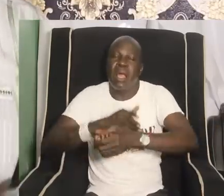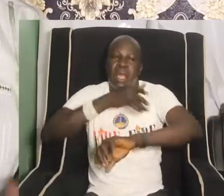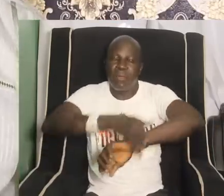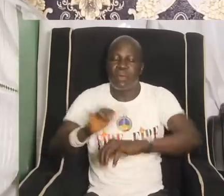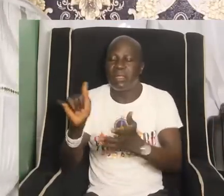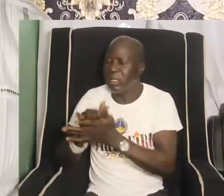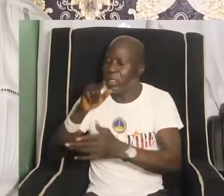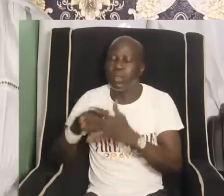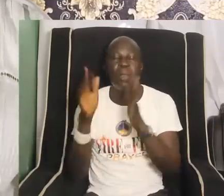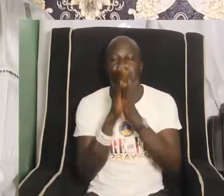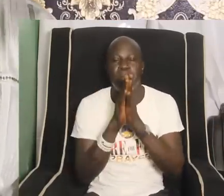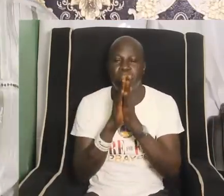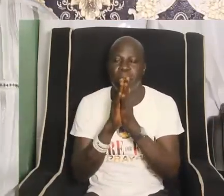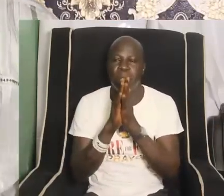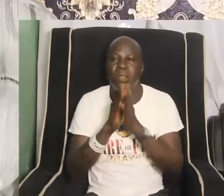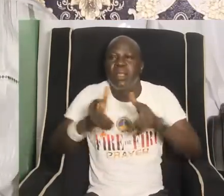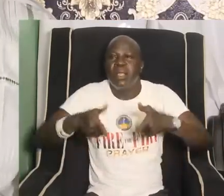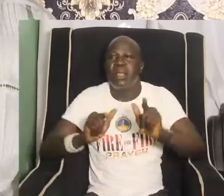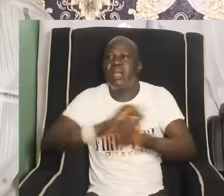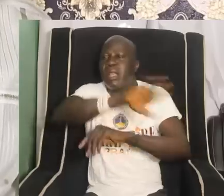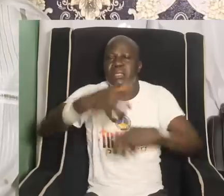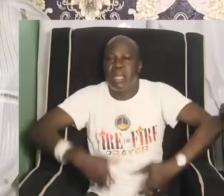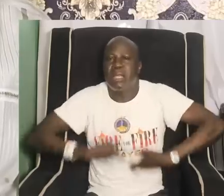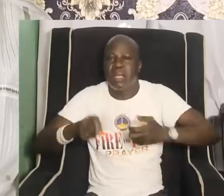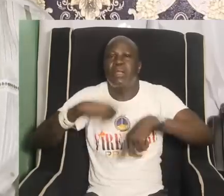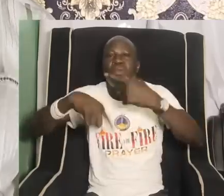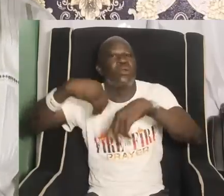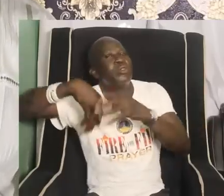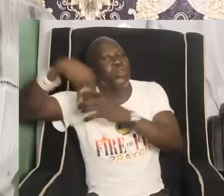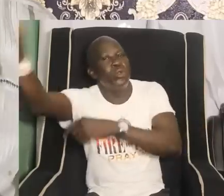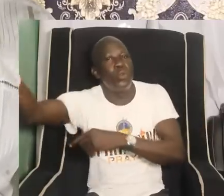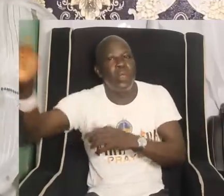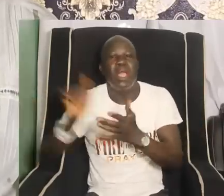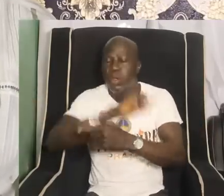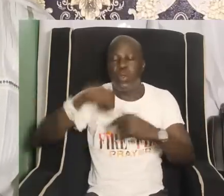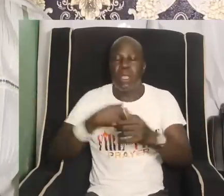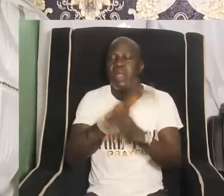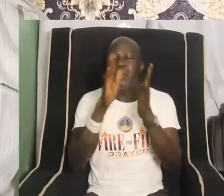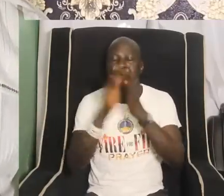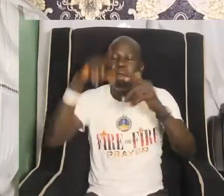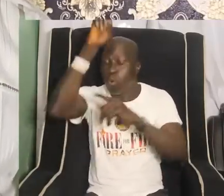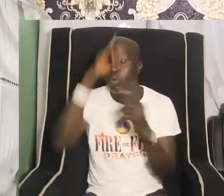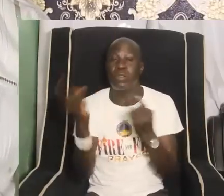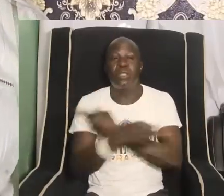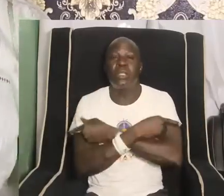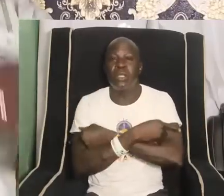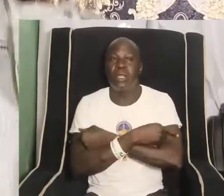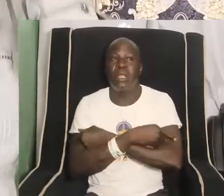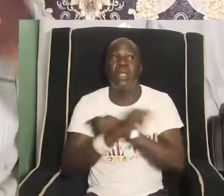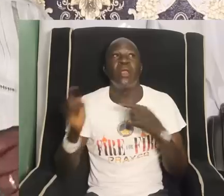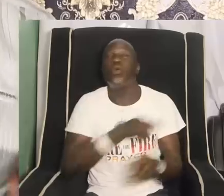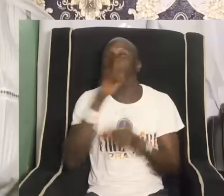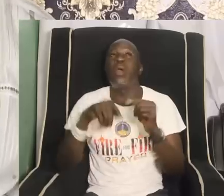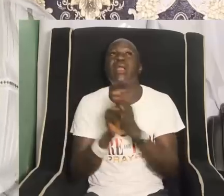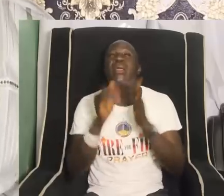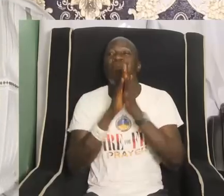ń gbàdúrà. This period that you are praying. Jẹ́ kí ìbínú máa lọ. Let anger go its way. A wà ní àdúrà ńlá kan jọ. We are in a great program one day. Bí àdúrà